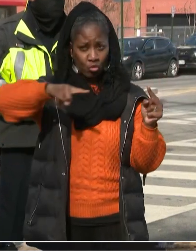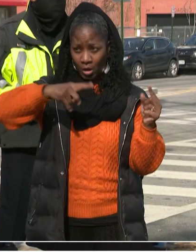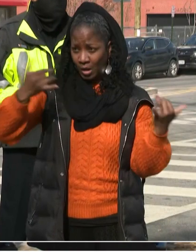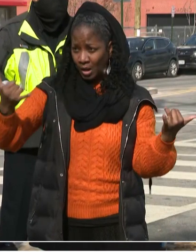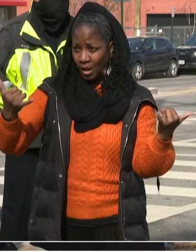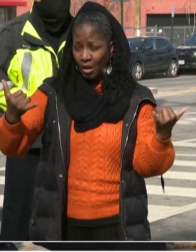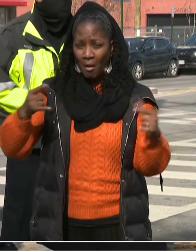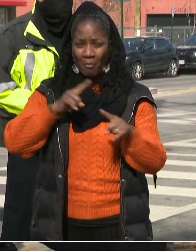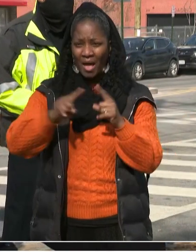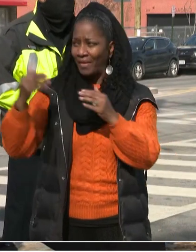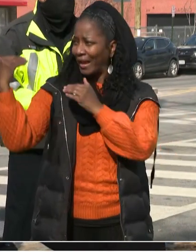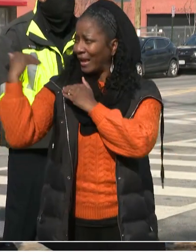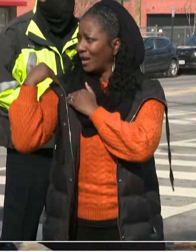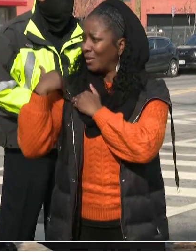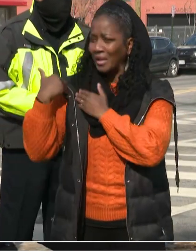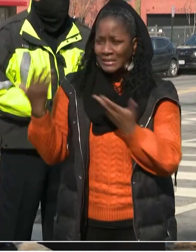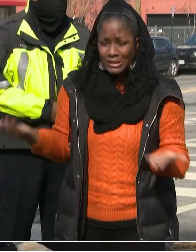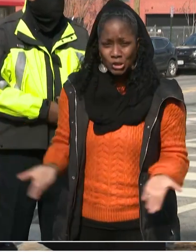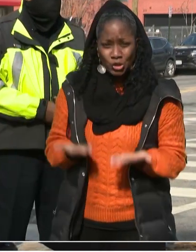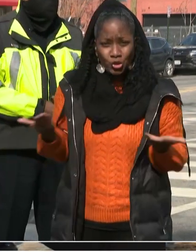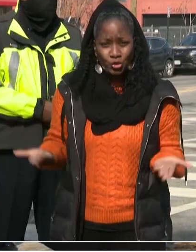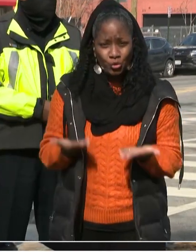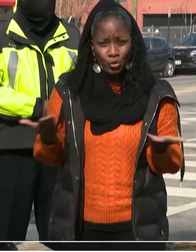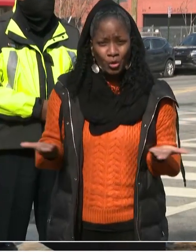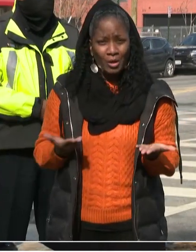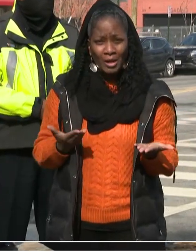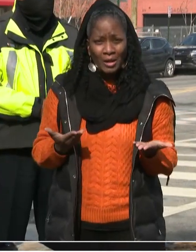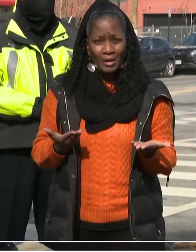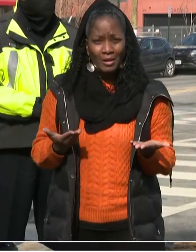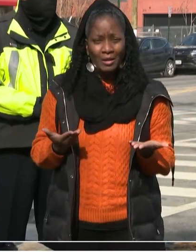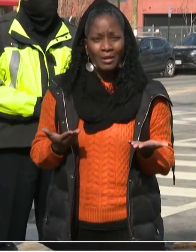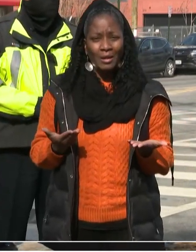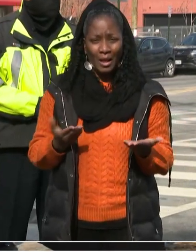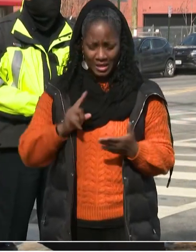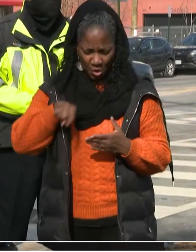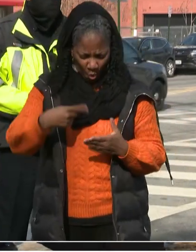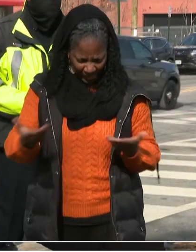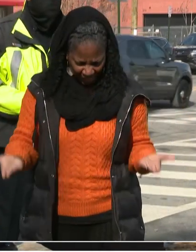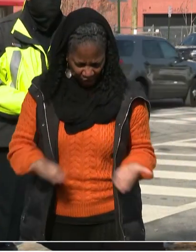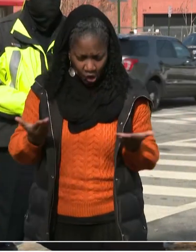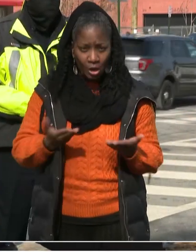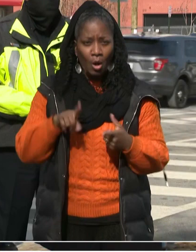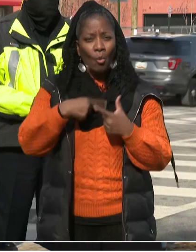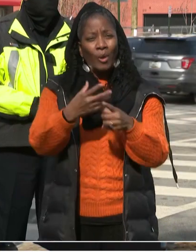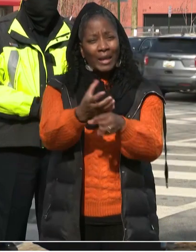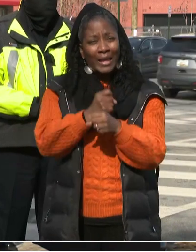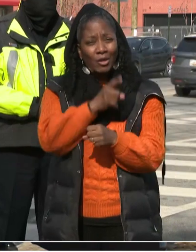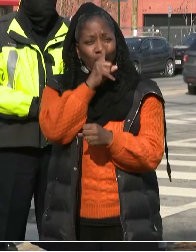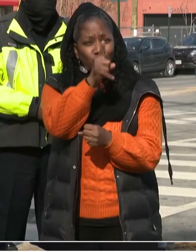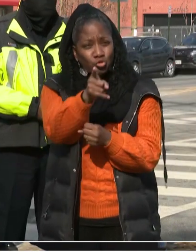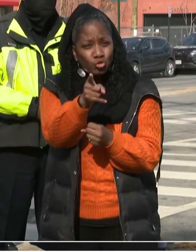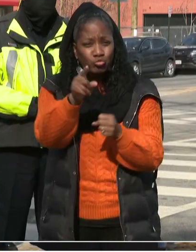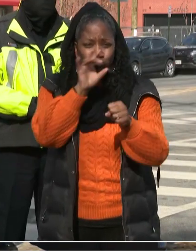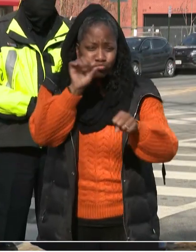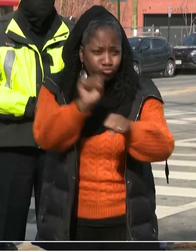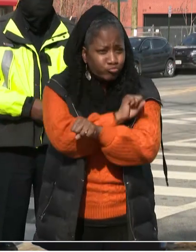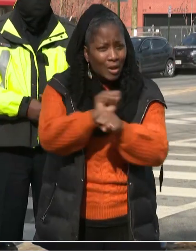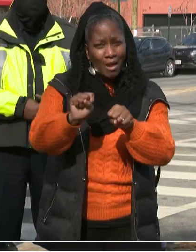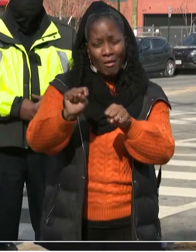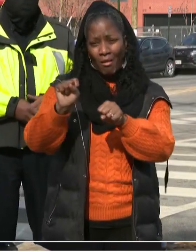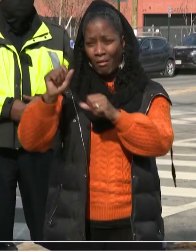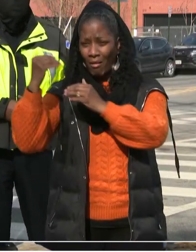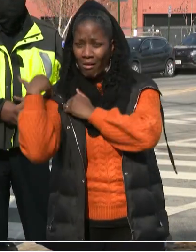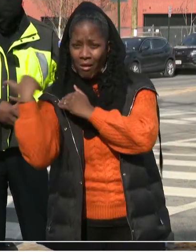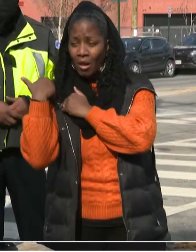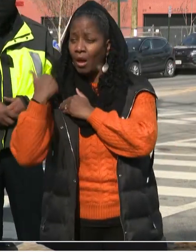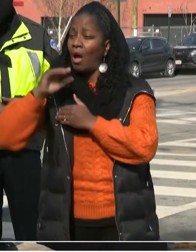accountability is here. The accountability is only here. When we get true accountability, then our other partners that are in